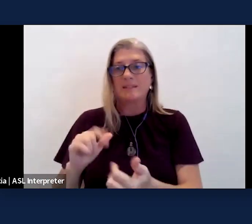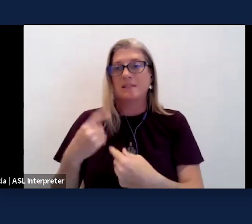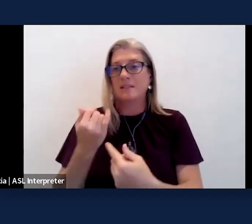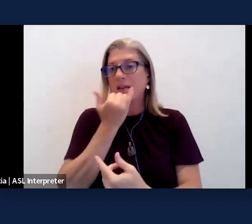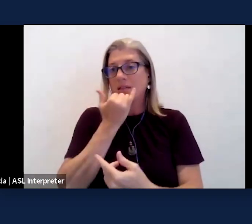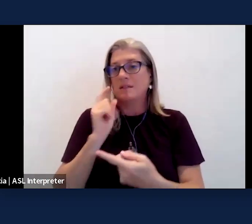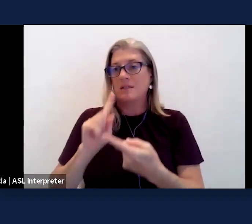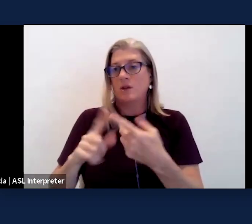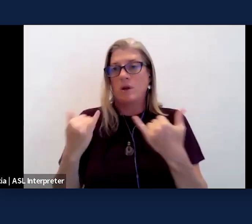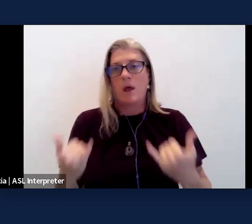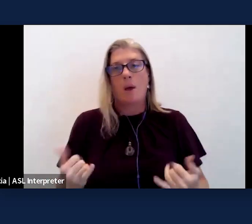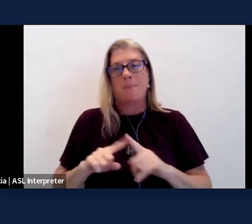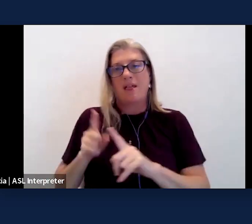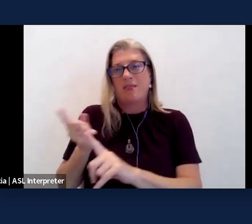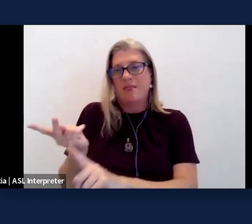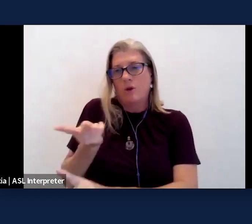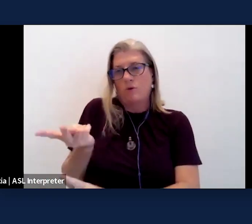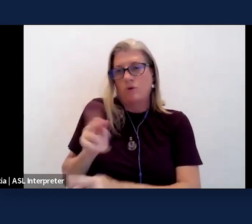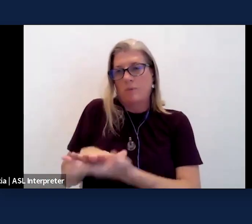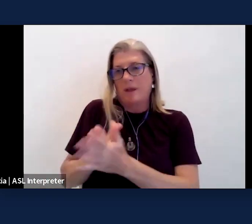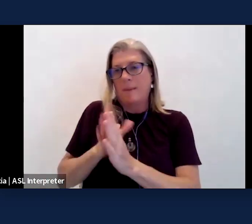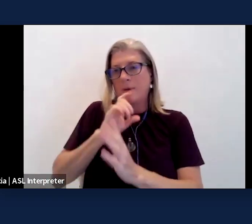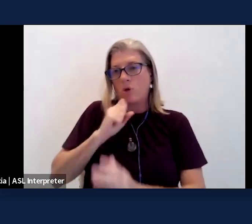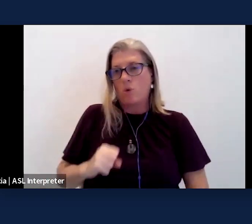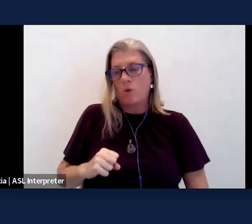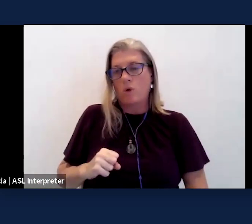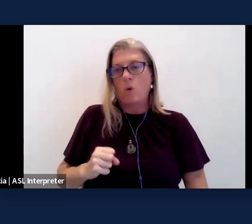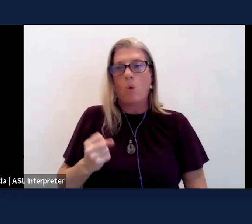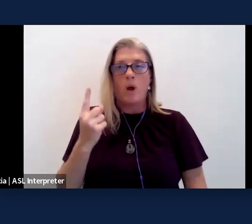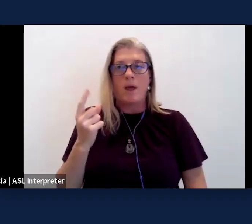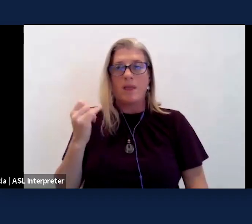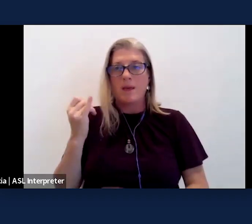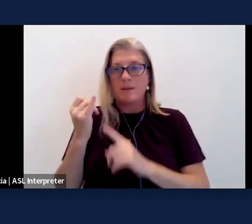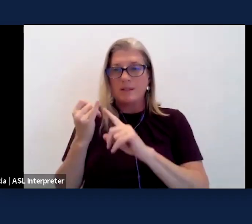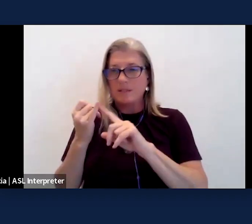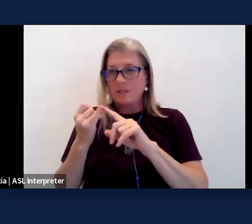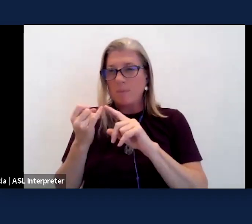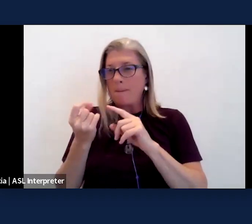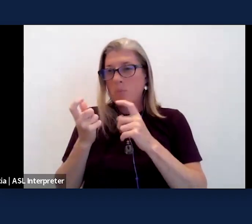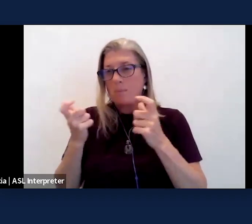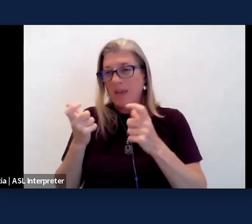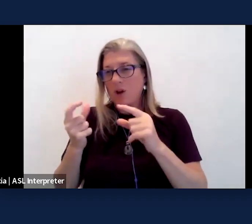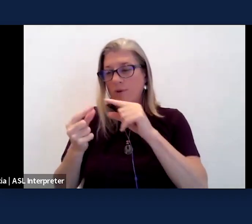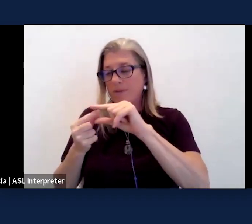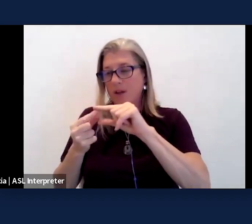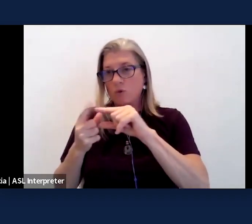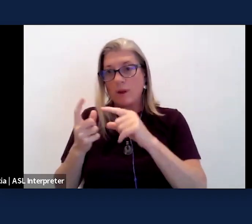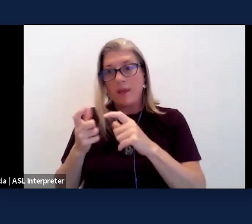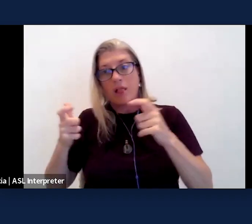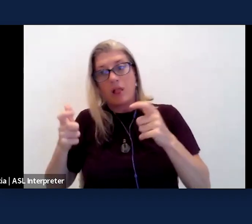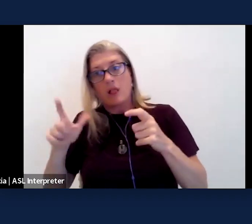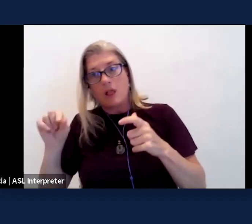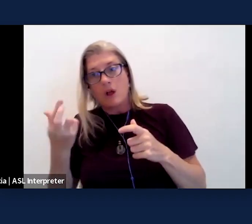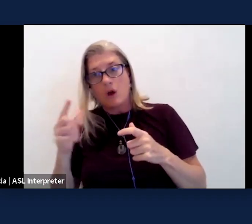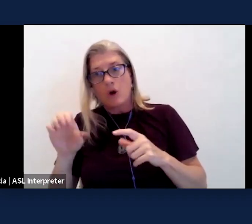However, they're getting older. One of them has small fingers and one of them has large fingers. And the one with